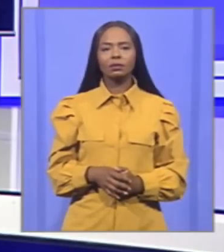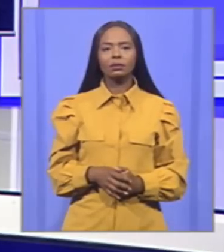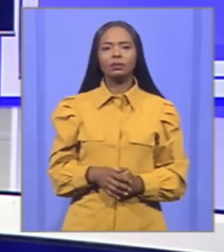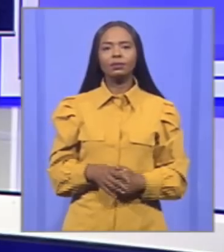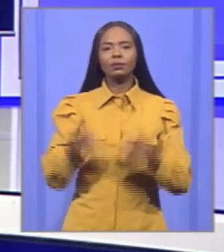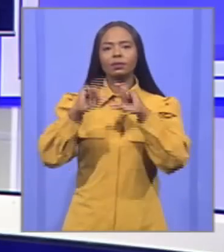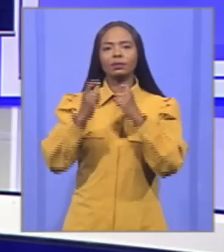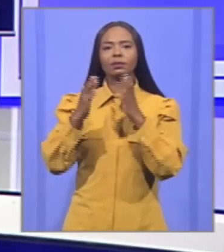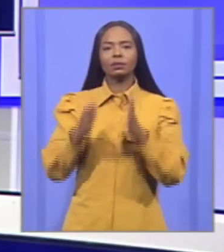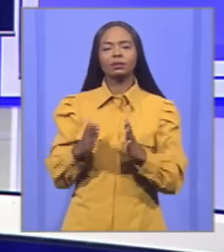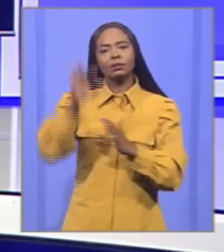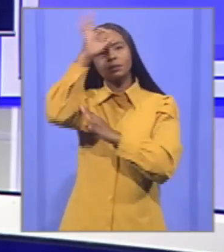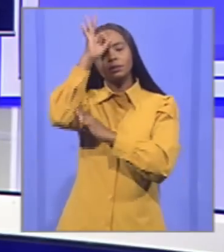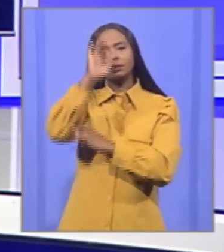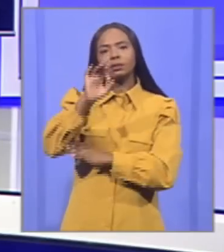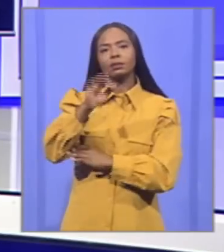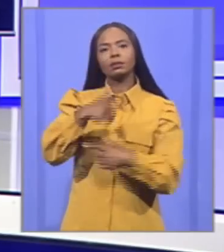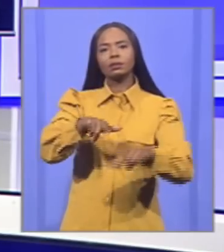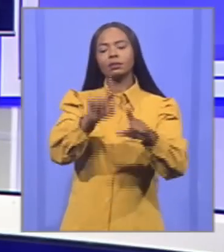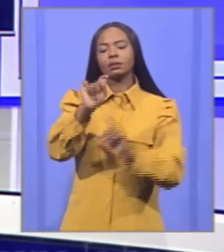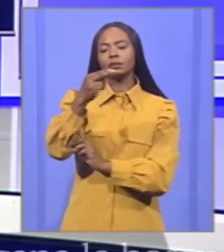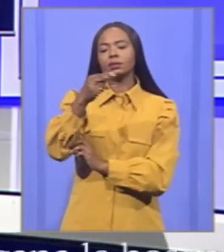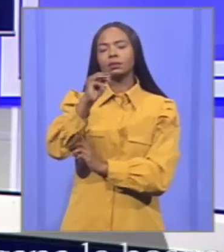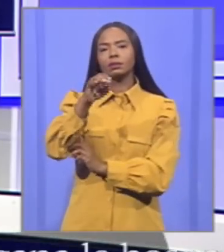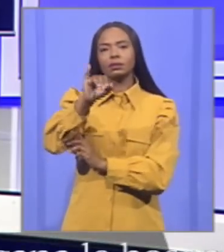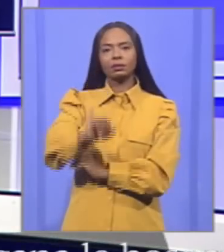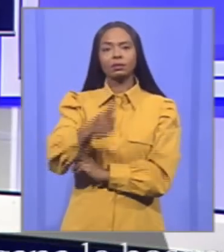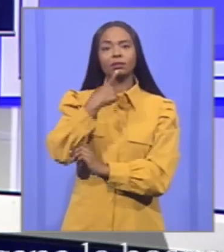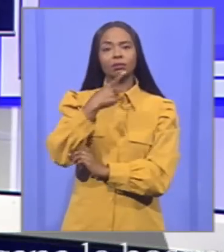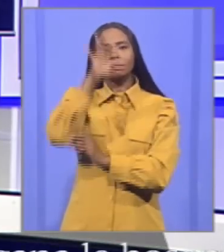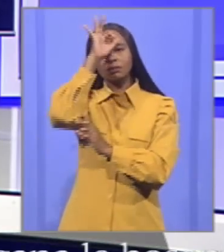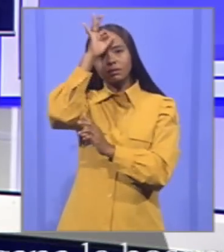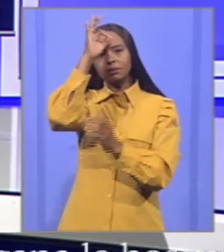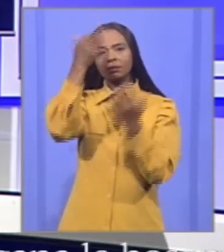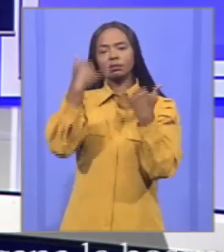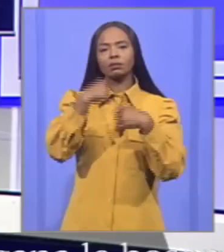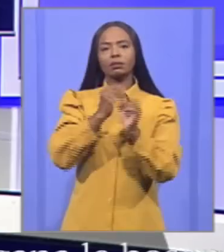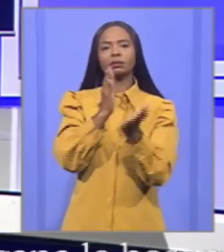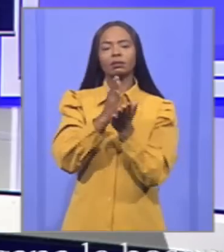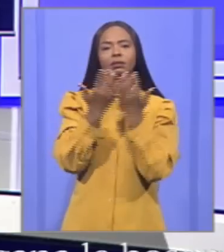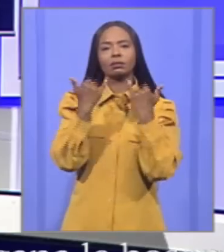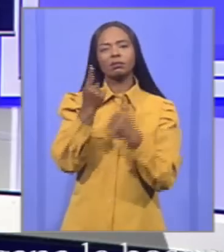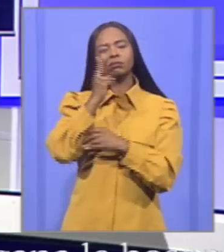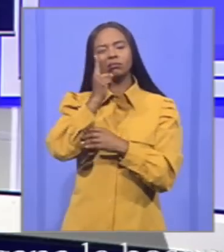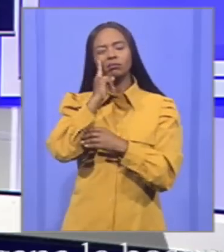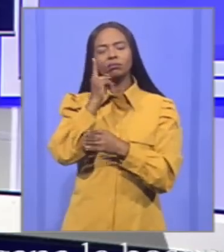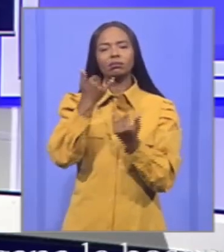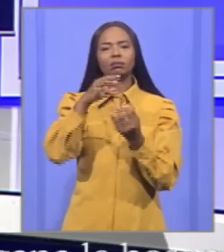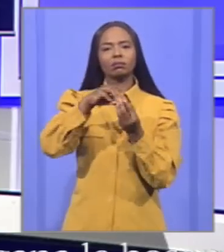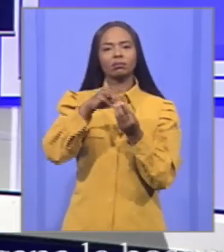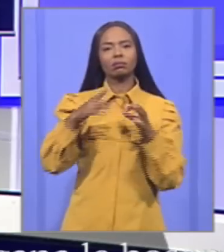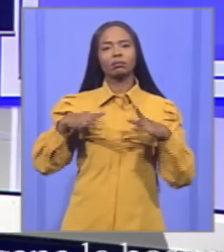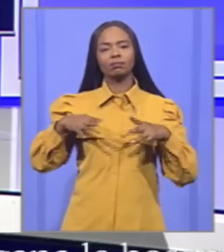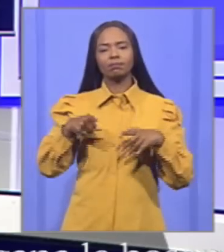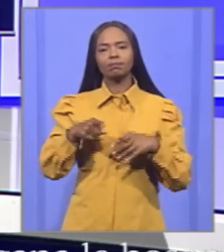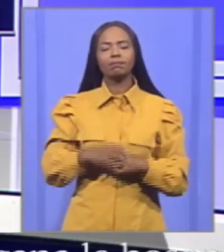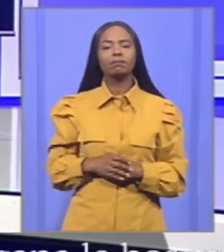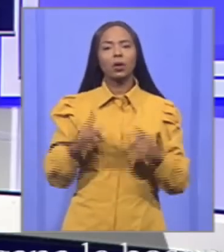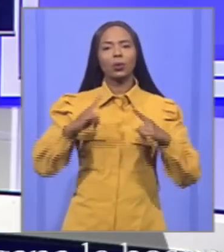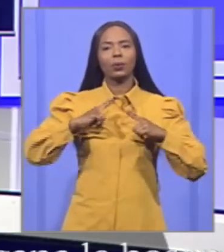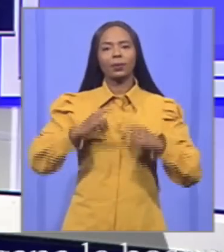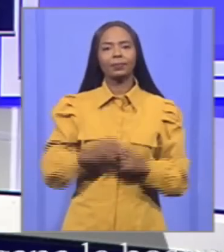Mokomishinara wa sepodisi sa kwa Limpopo Thembi Hadebe a re sepodisi se eme sejaro go mekamekana le malatsi a paseka a tlhanaselang. Hadebe